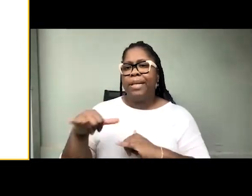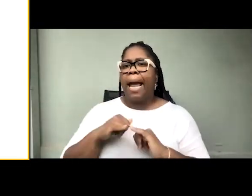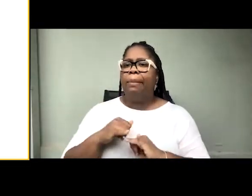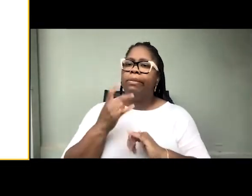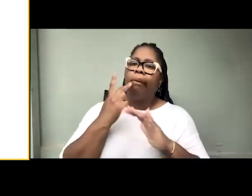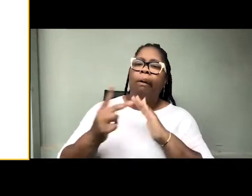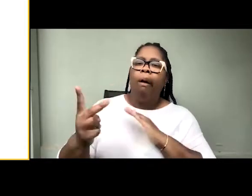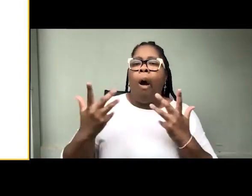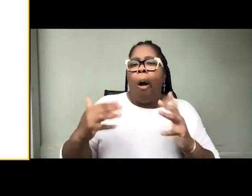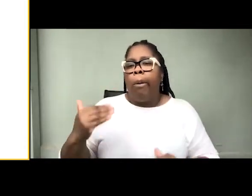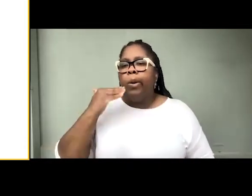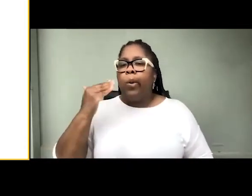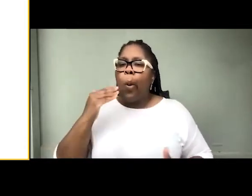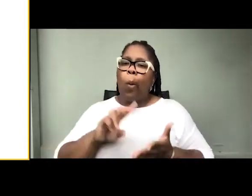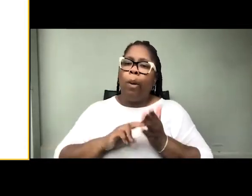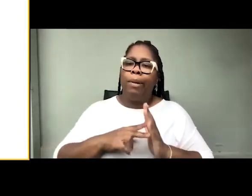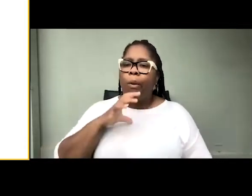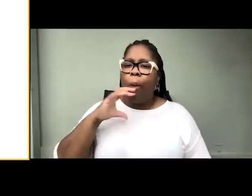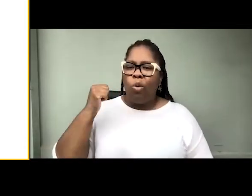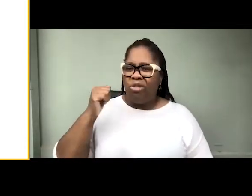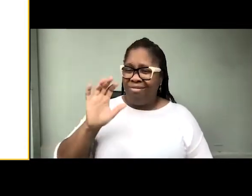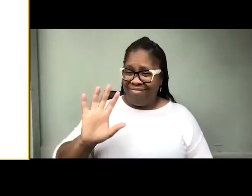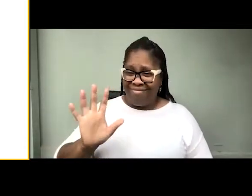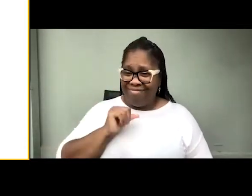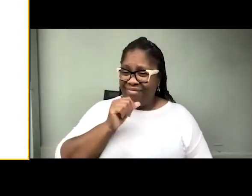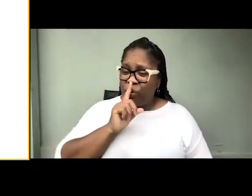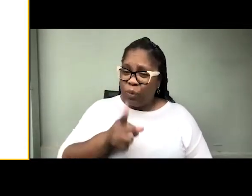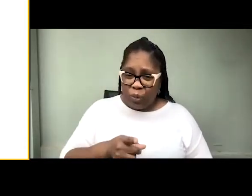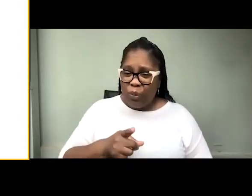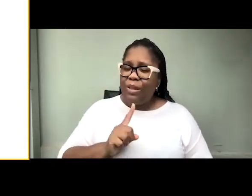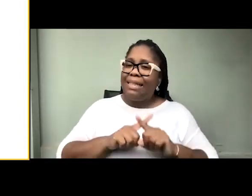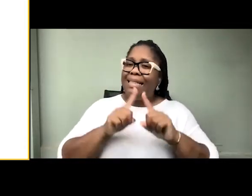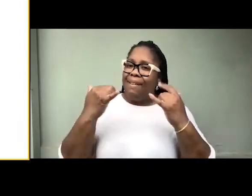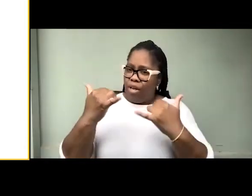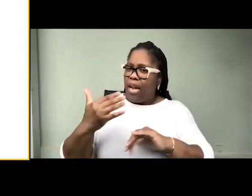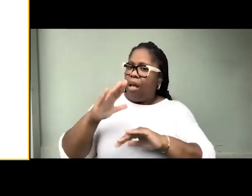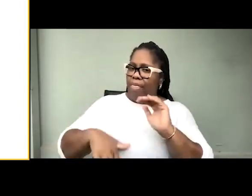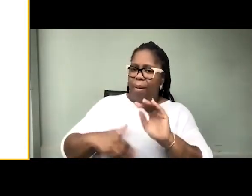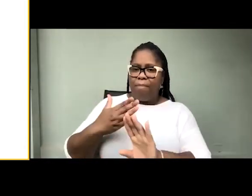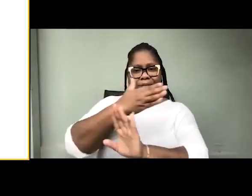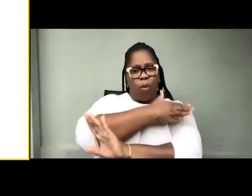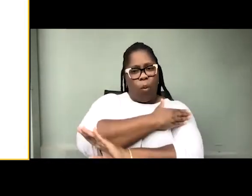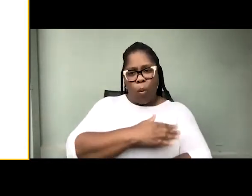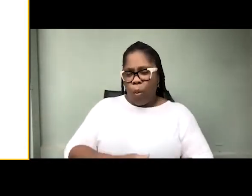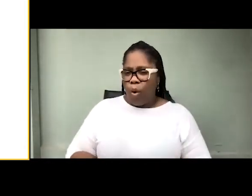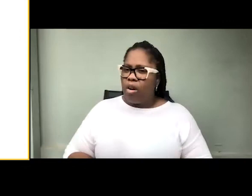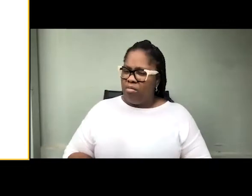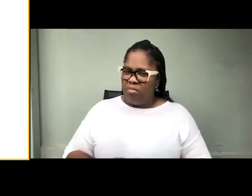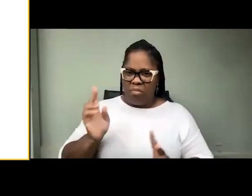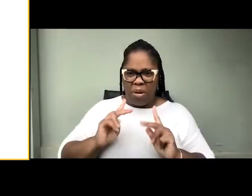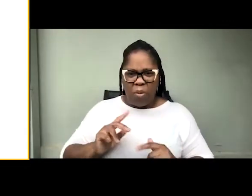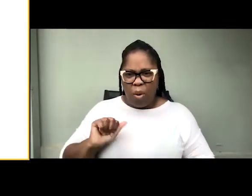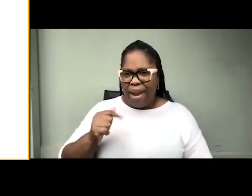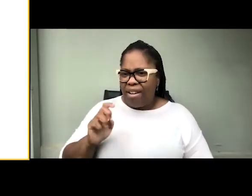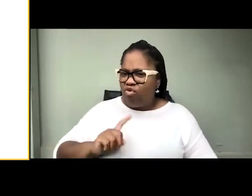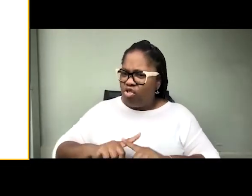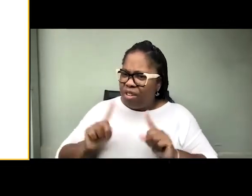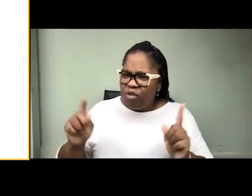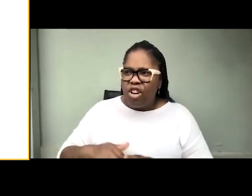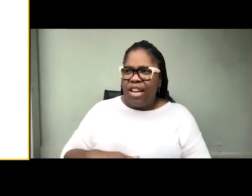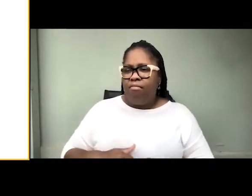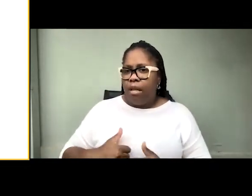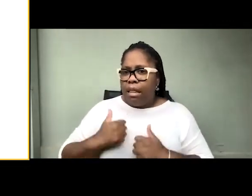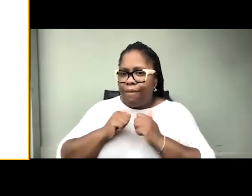and it's just looking so much different, more different now than it ever has before. People aging differently, living with different family